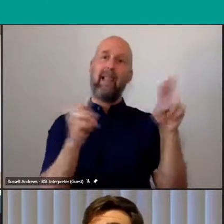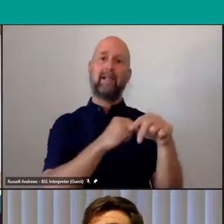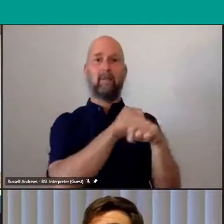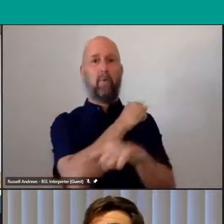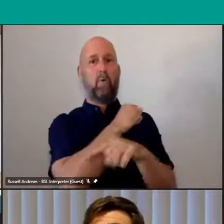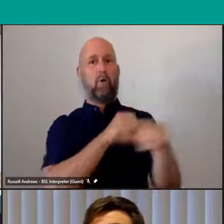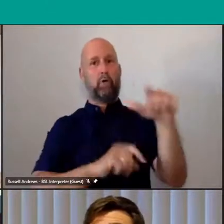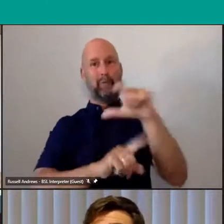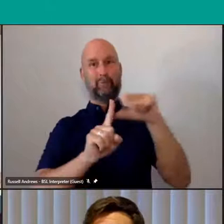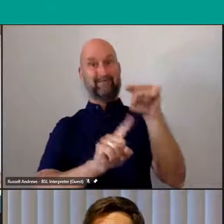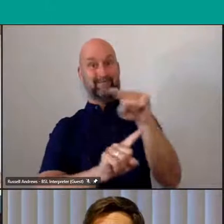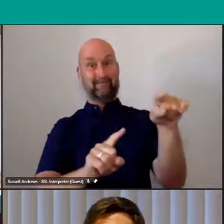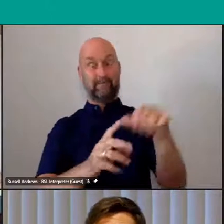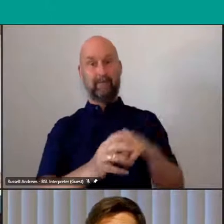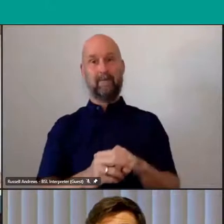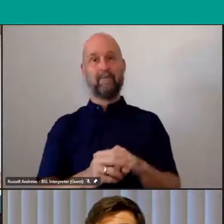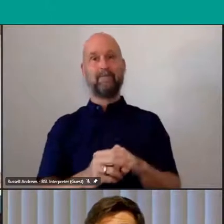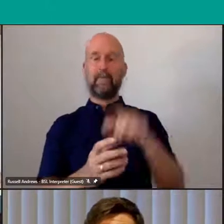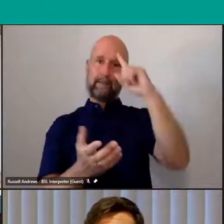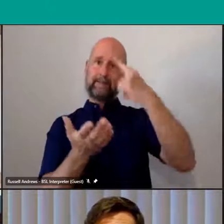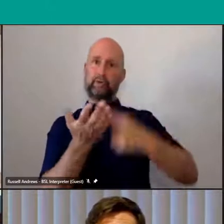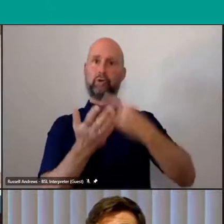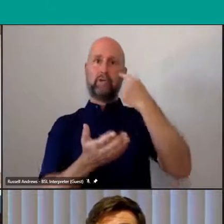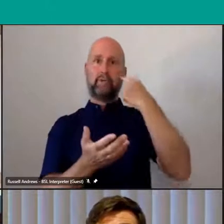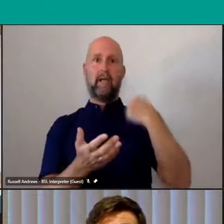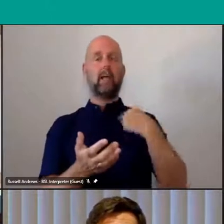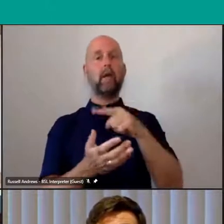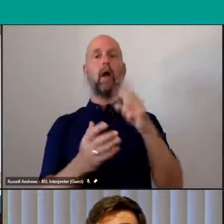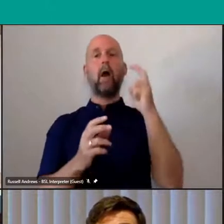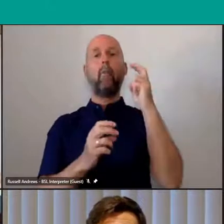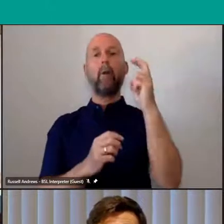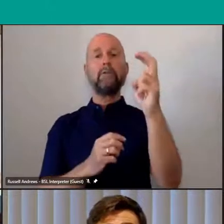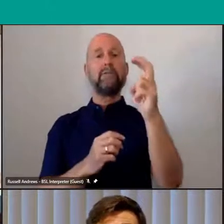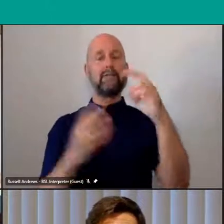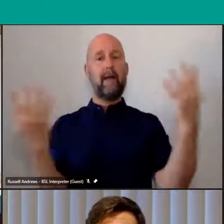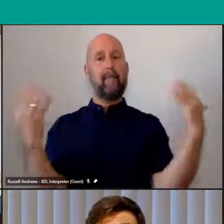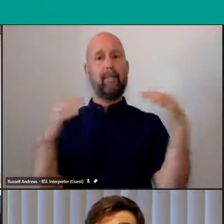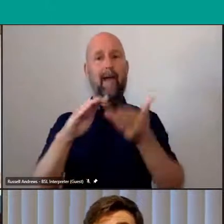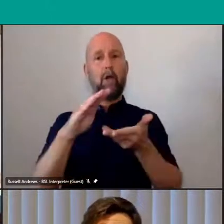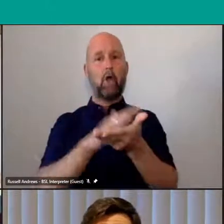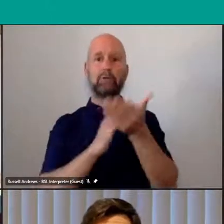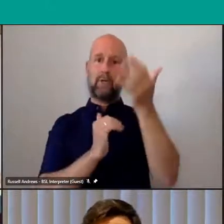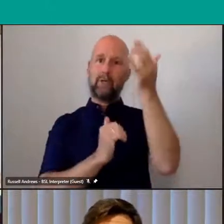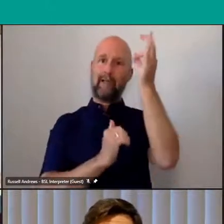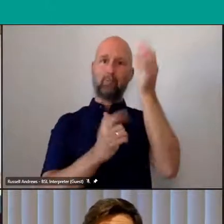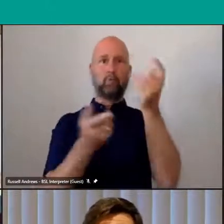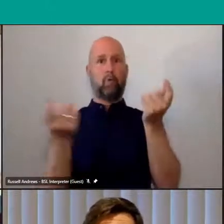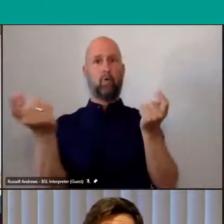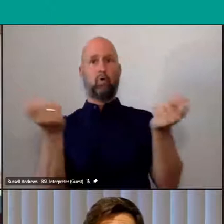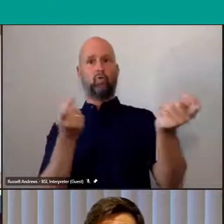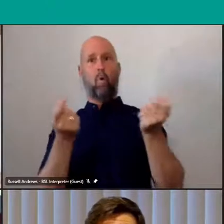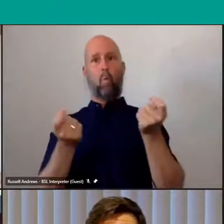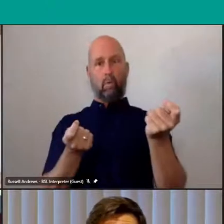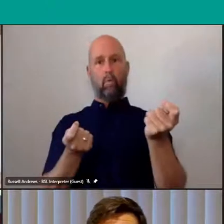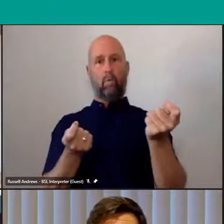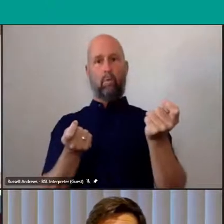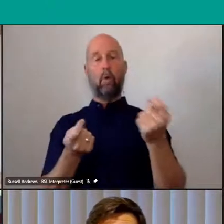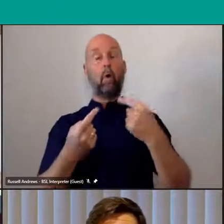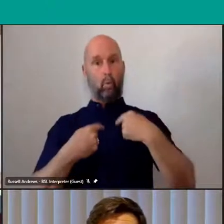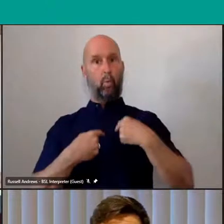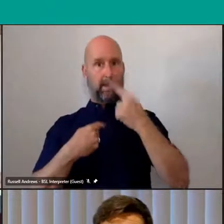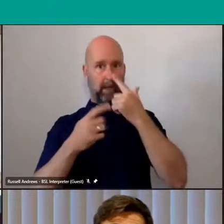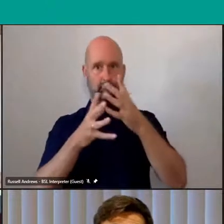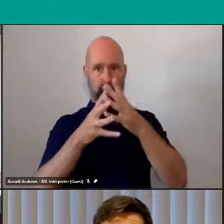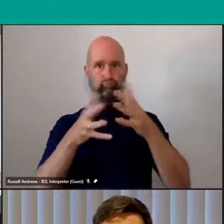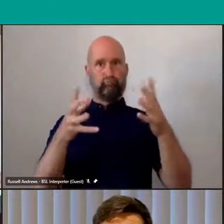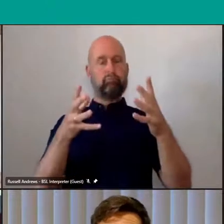communities. We took a decision to bring our buses back under public control so that we can build here